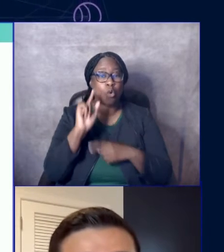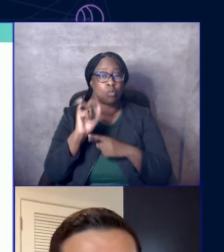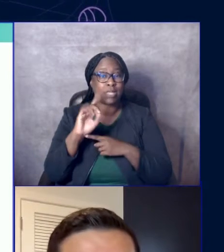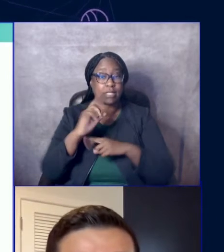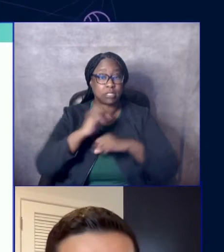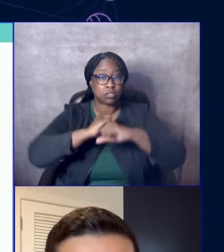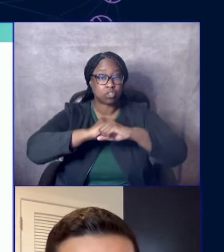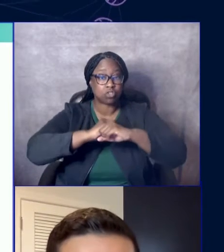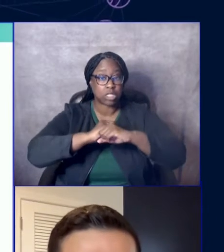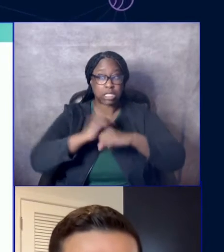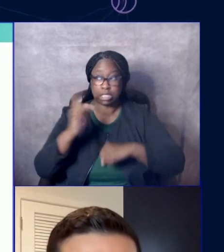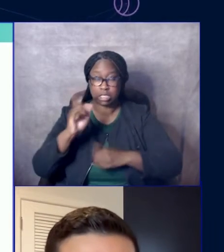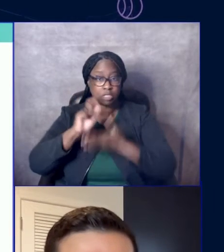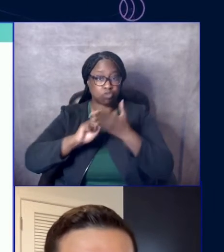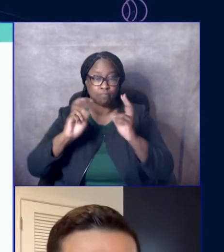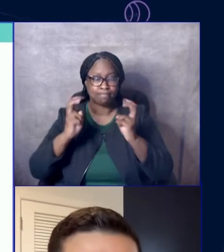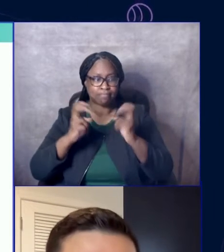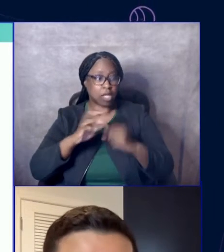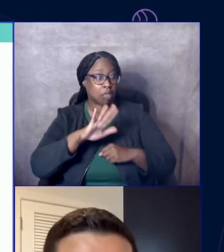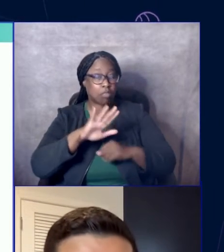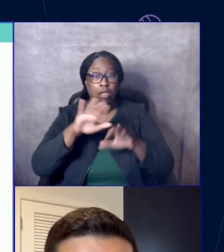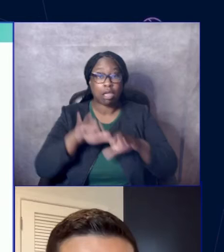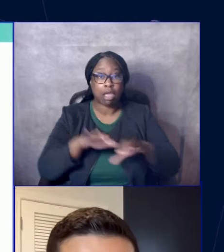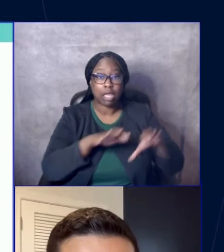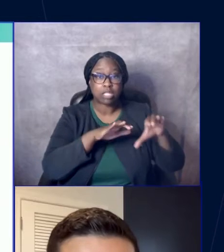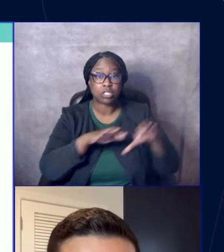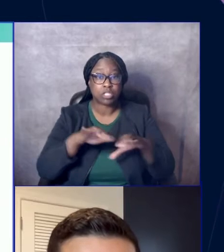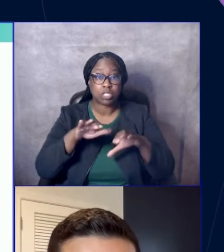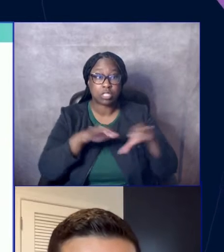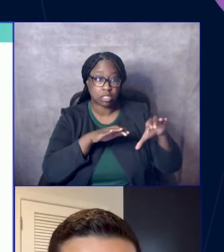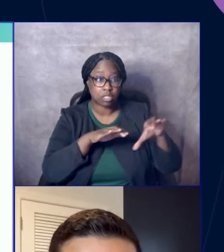that disregarded the reality that people could be deported.